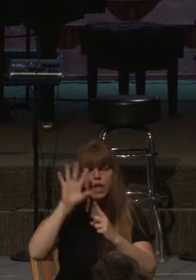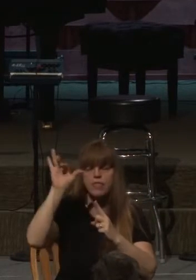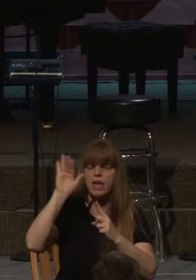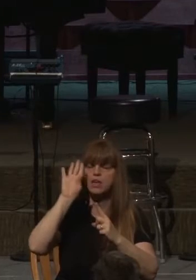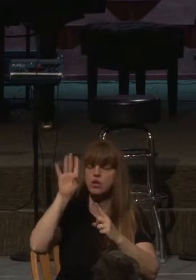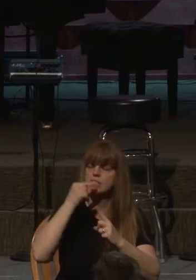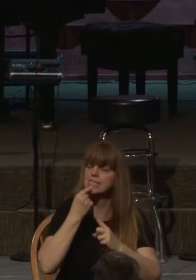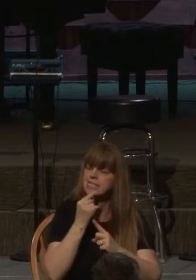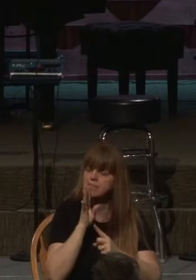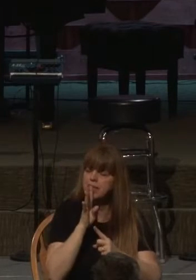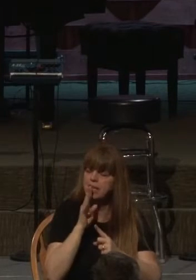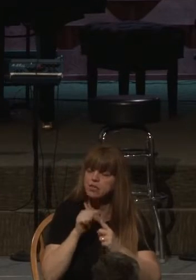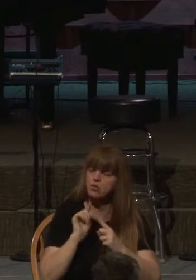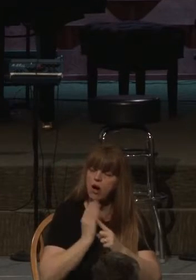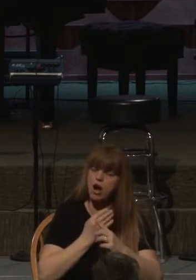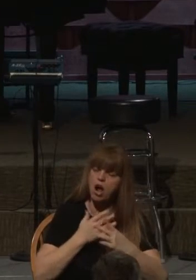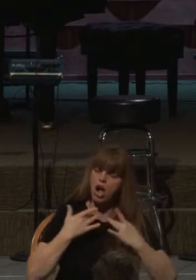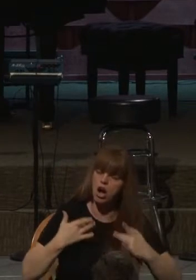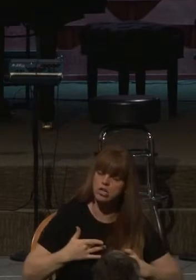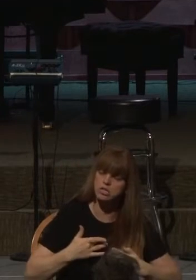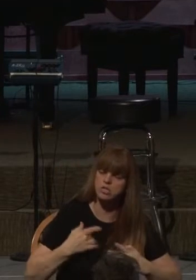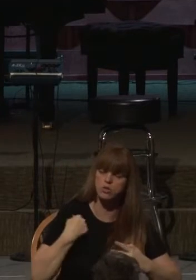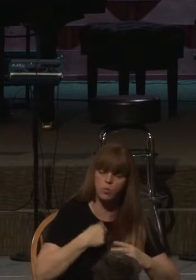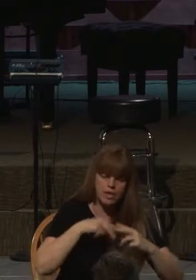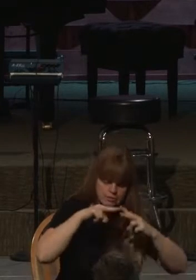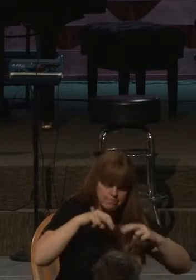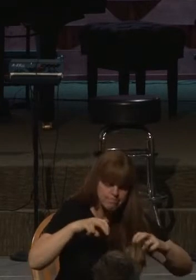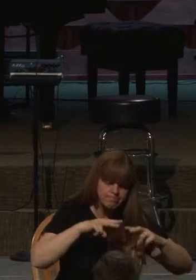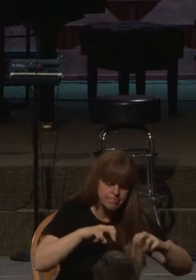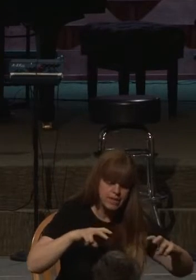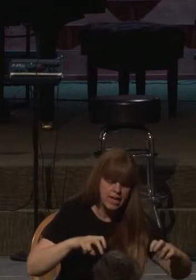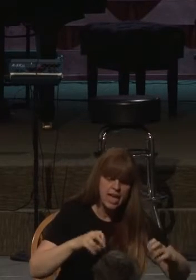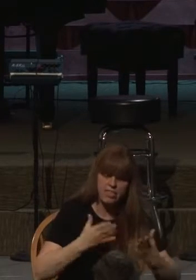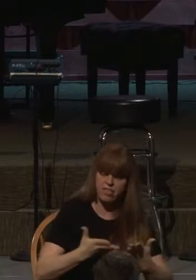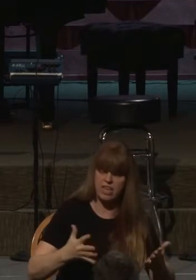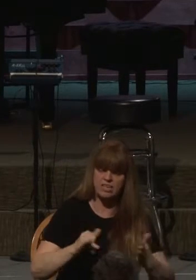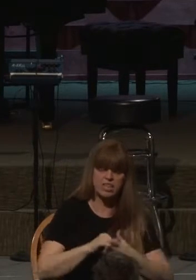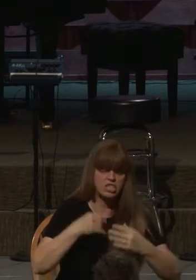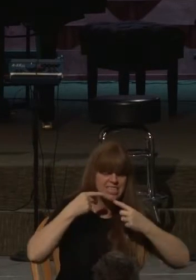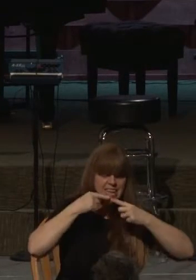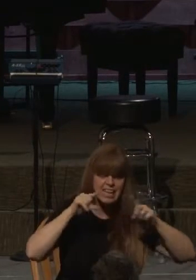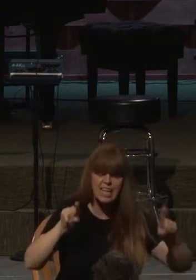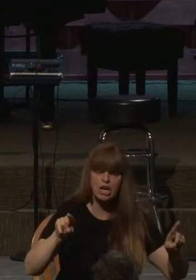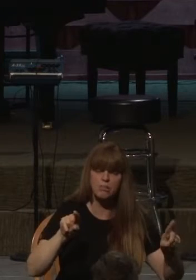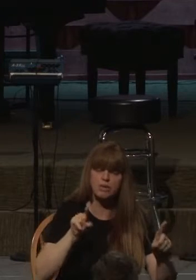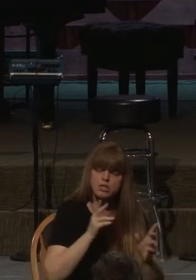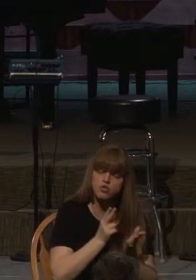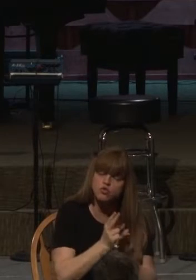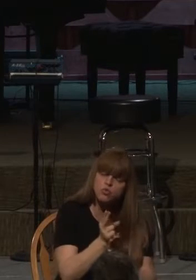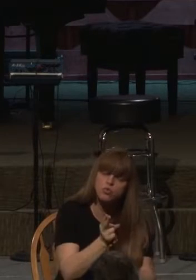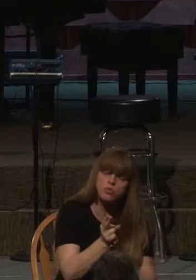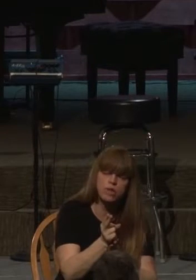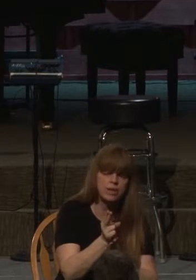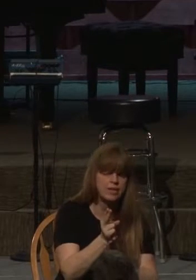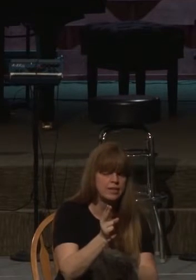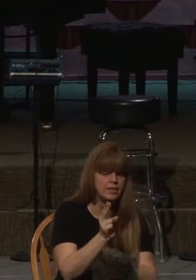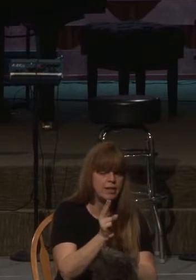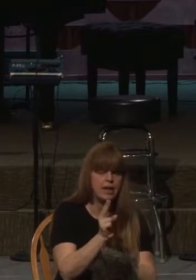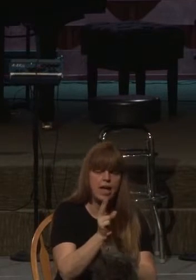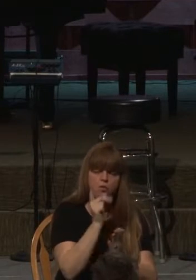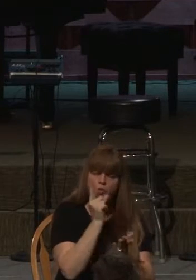hearts as we break this down. May the things that are declared be accurate according to the intention of your Spirit